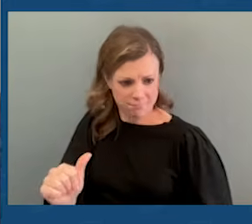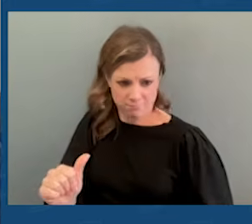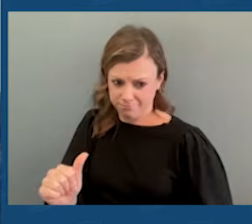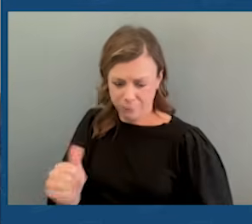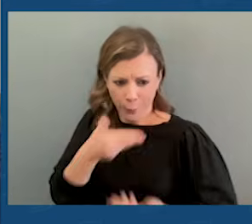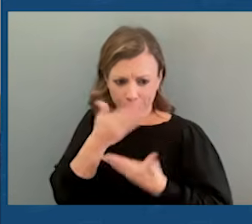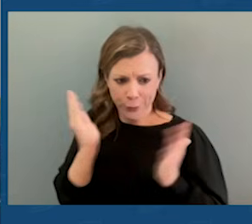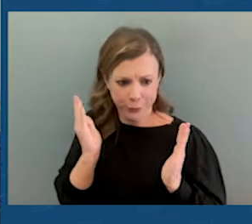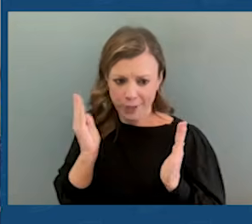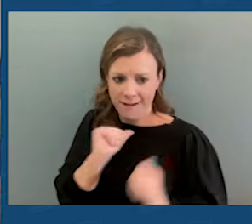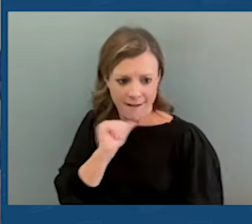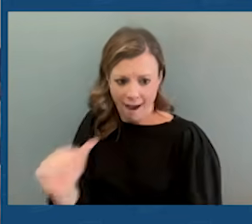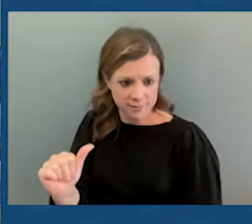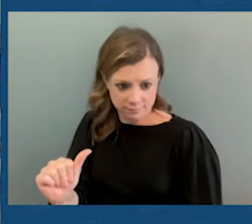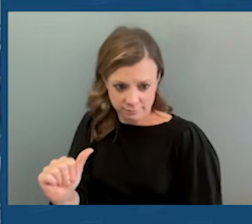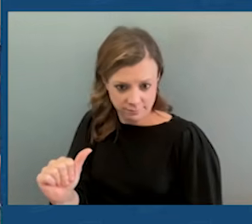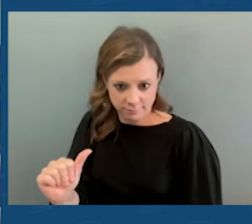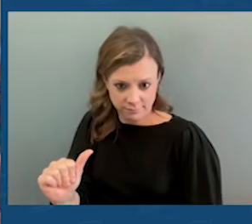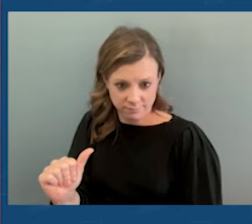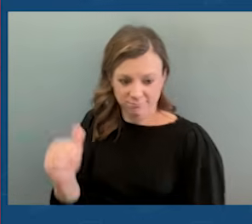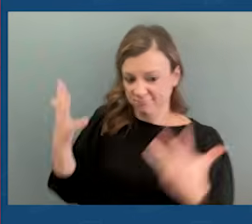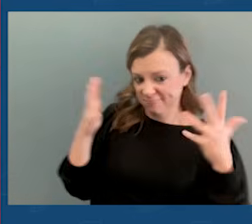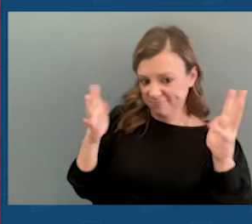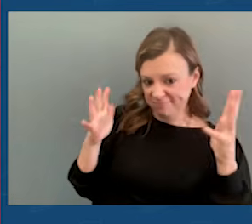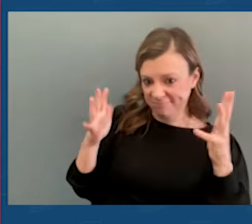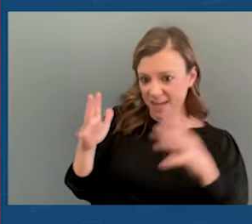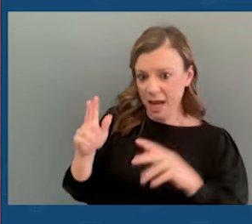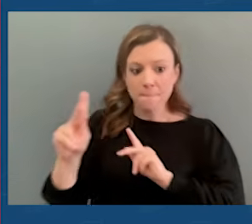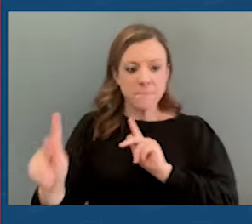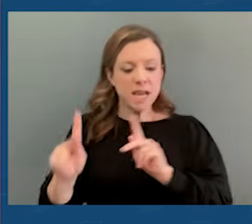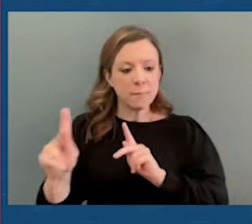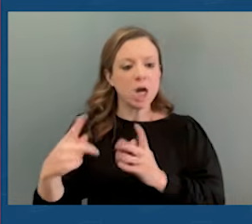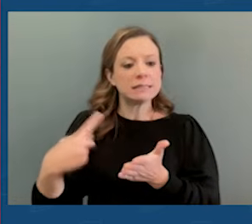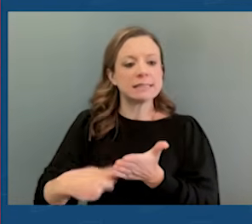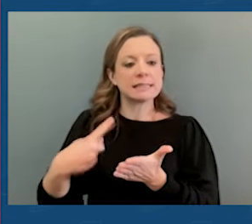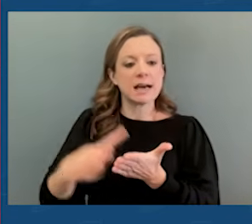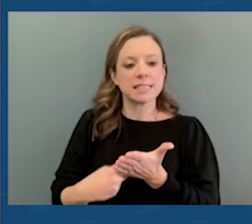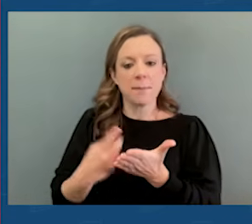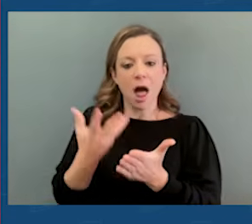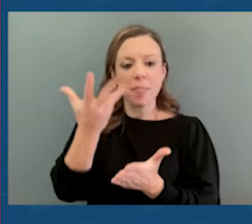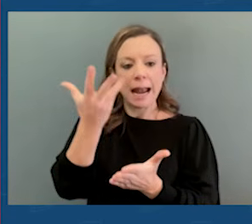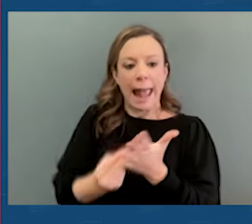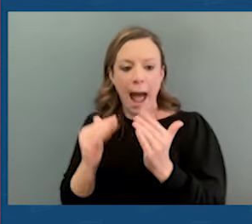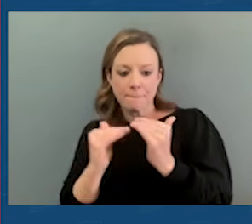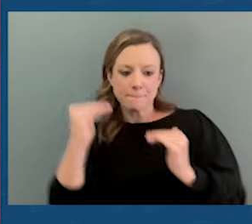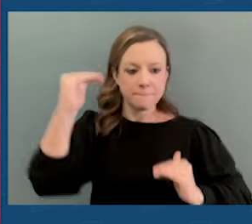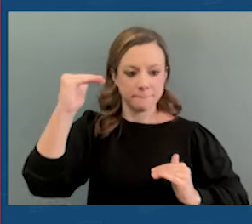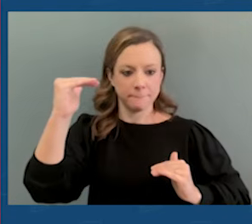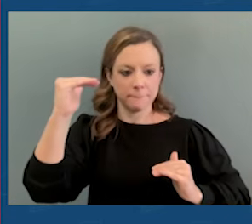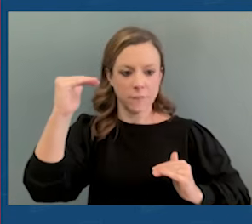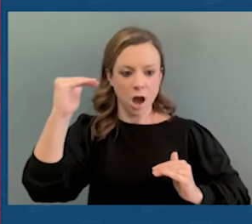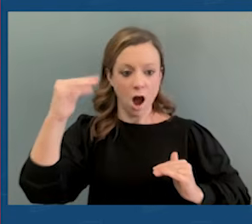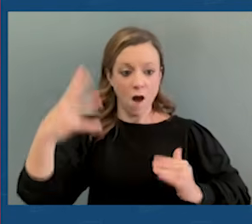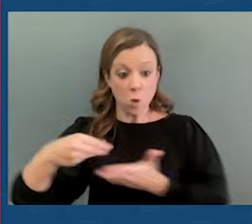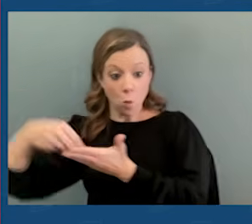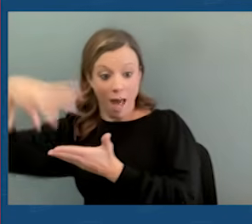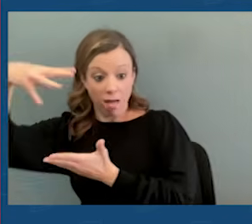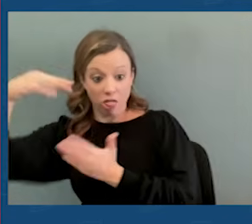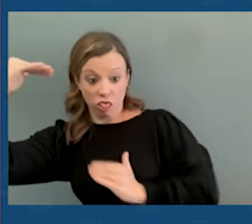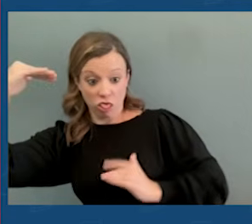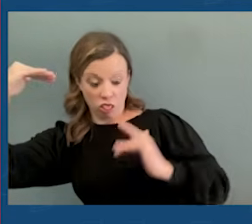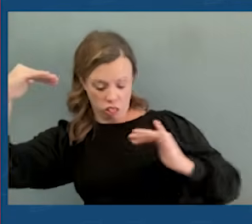And people talk about the gap of wealth. My